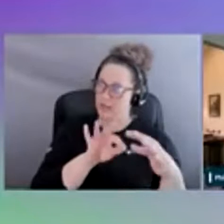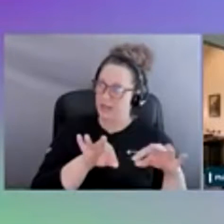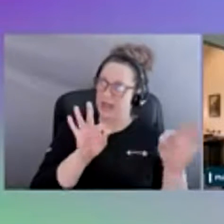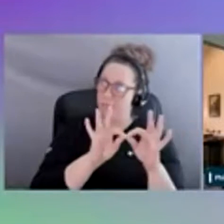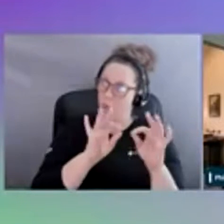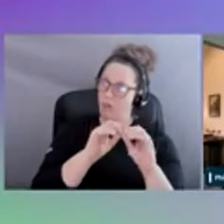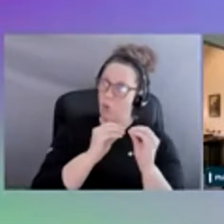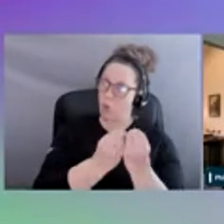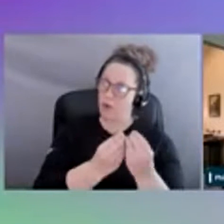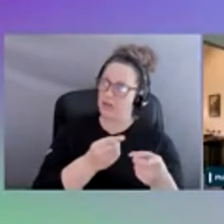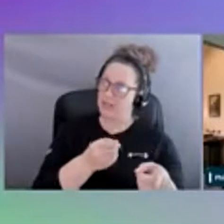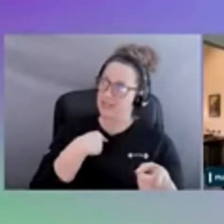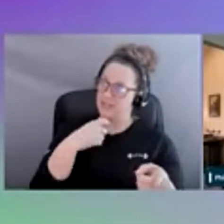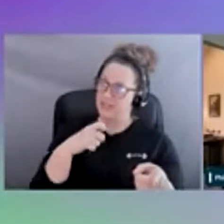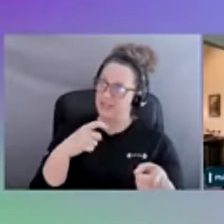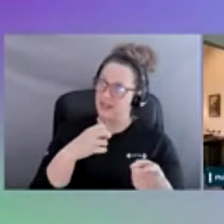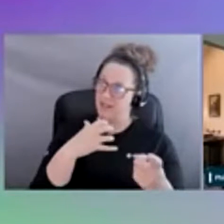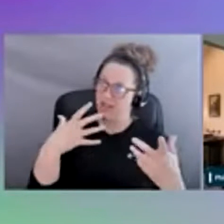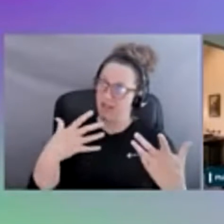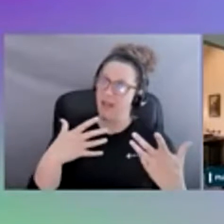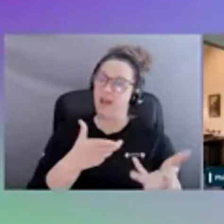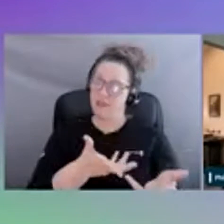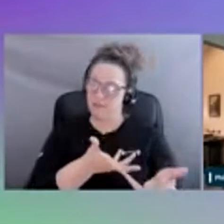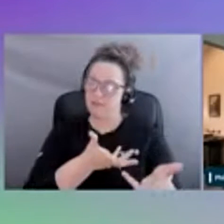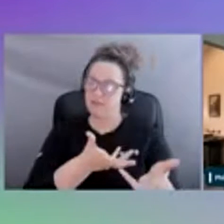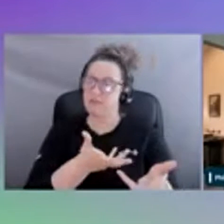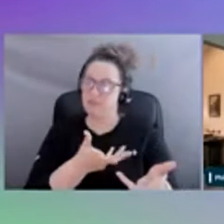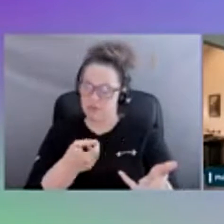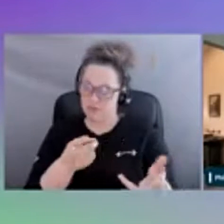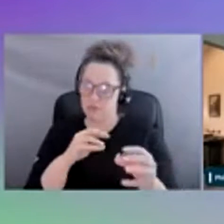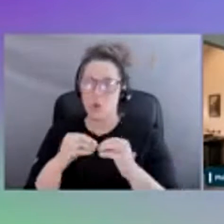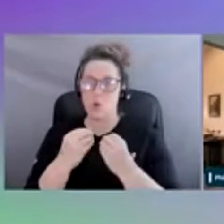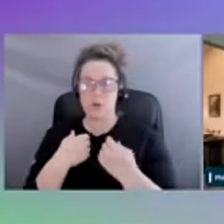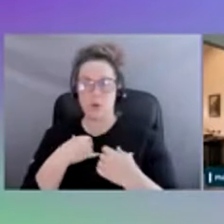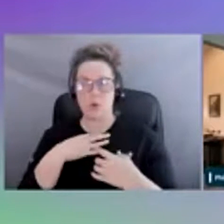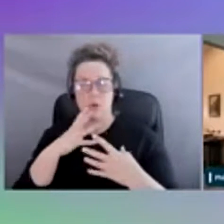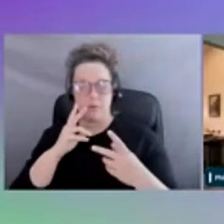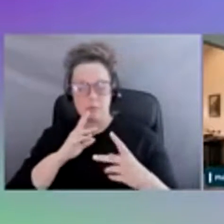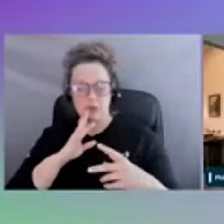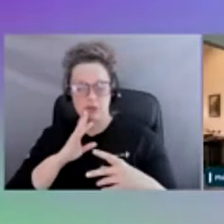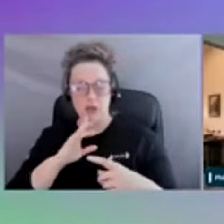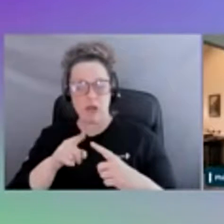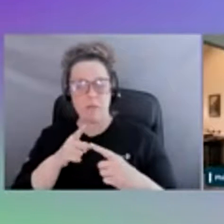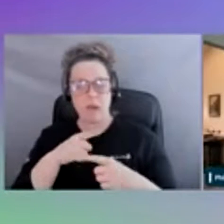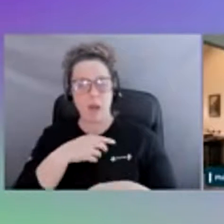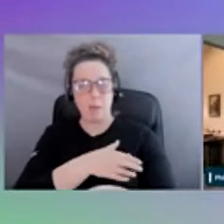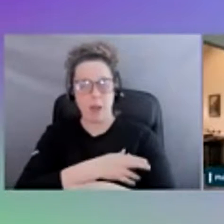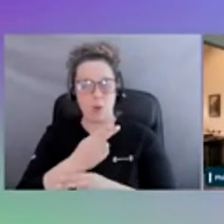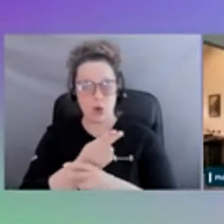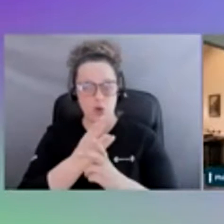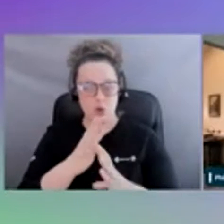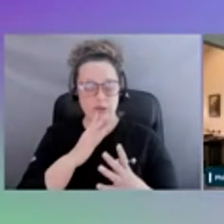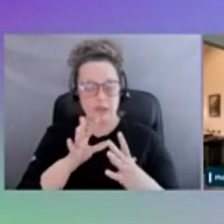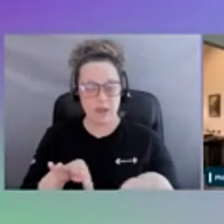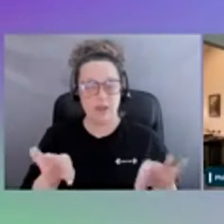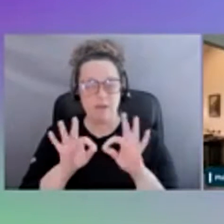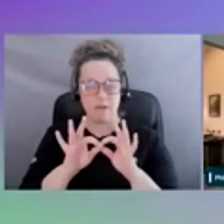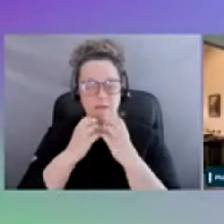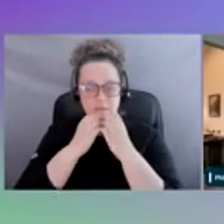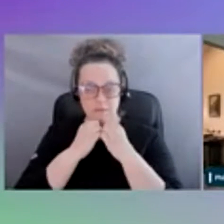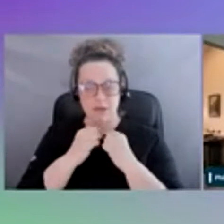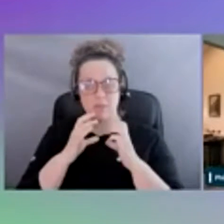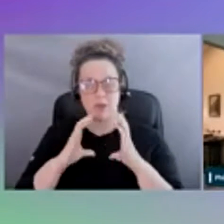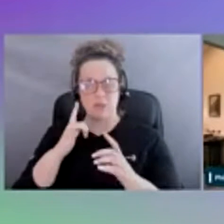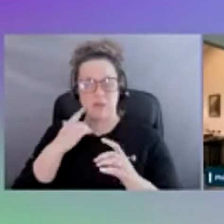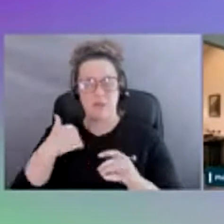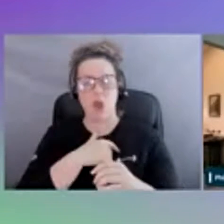the organization, and we were getting a lot of traction in the organization when we were talking about power users and that they were a valuable customer for us.